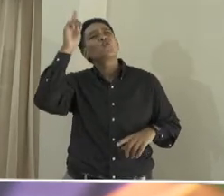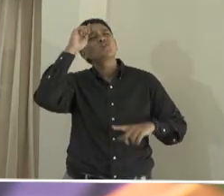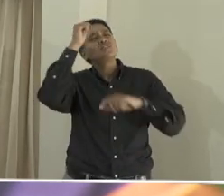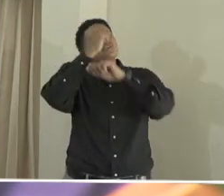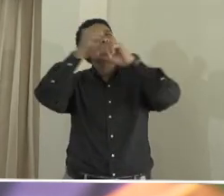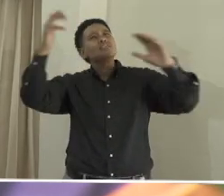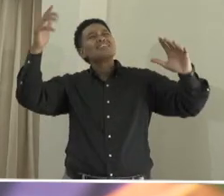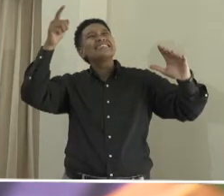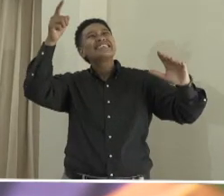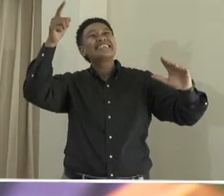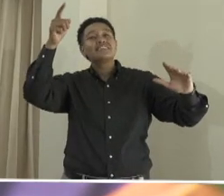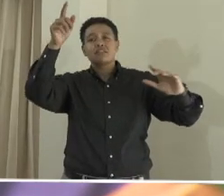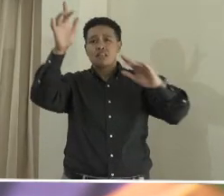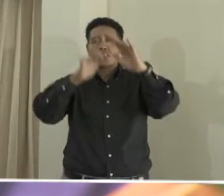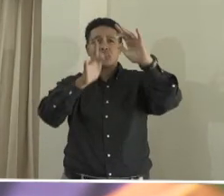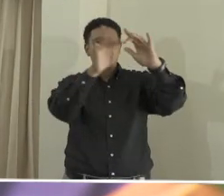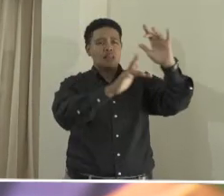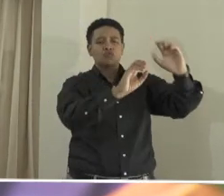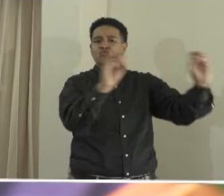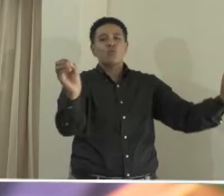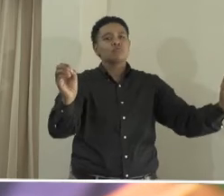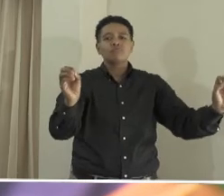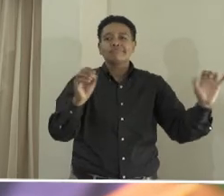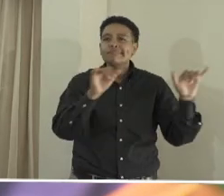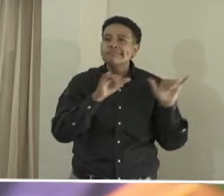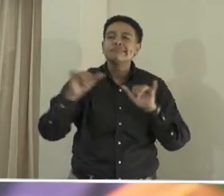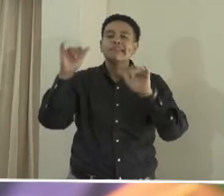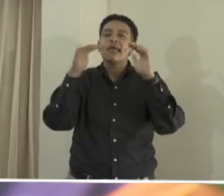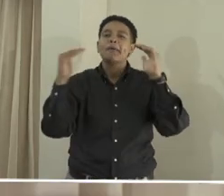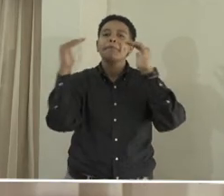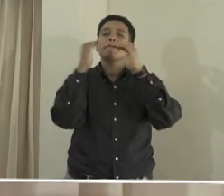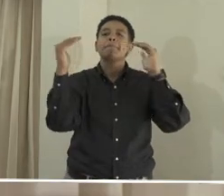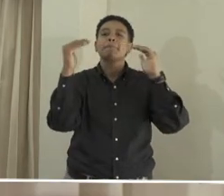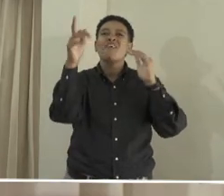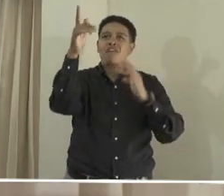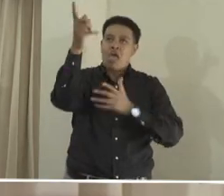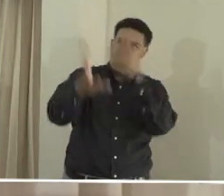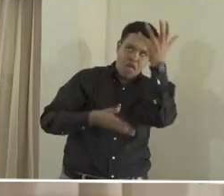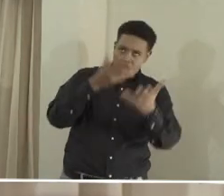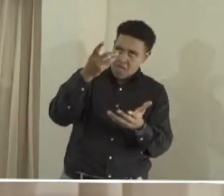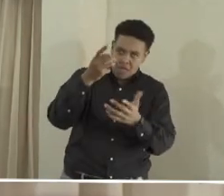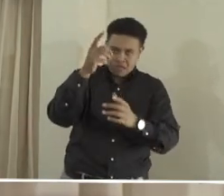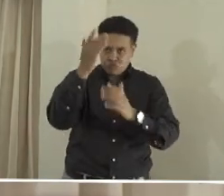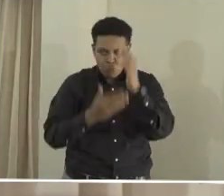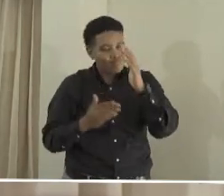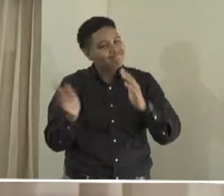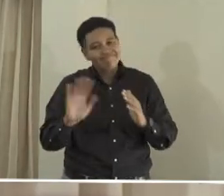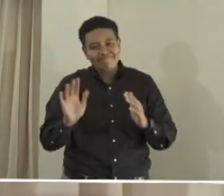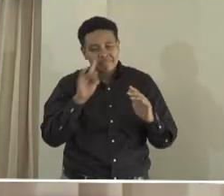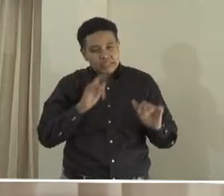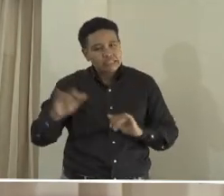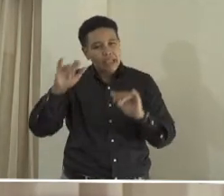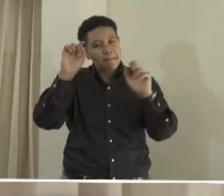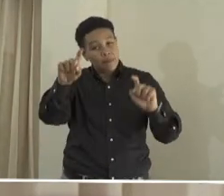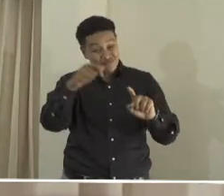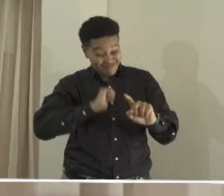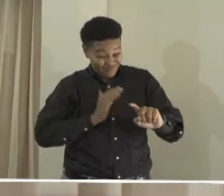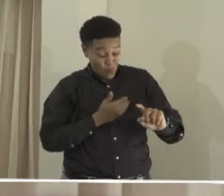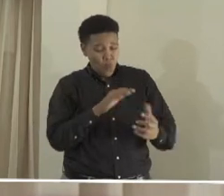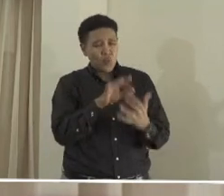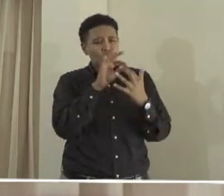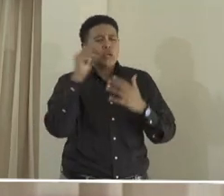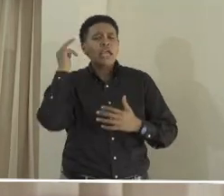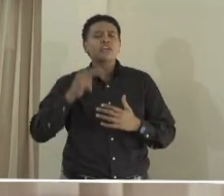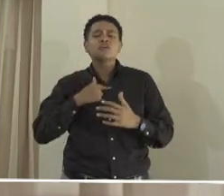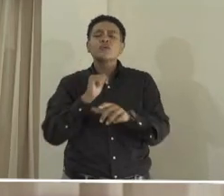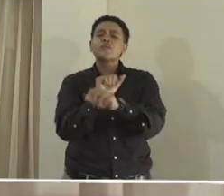no one is disadvantaged, disheartened, or disenfranchised. Our unique heritage, which